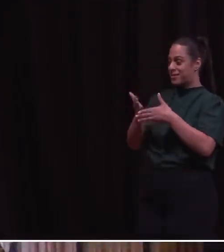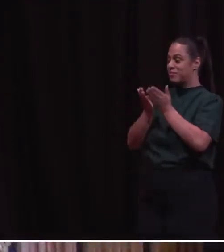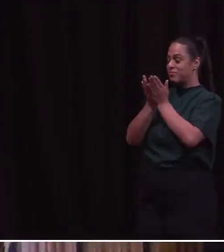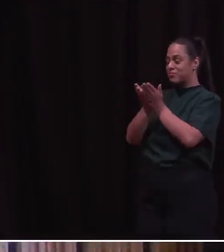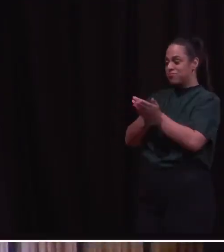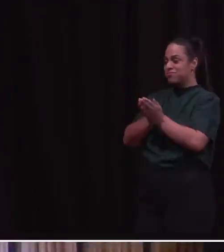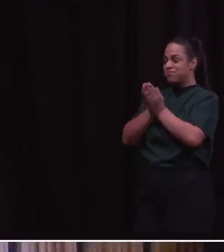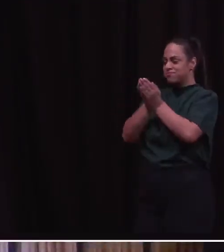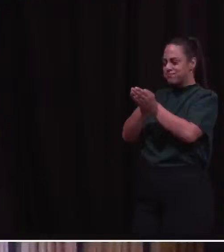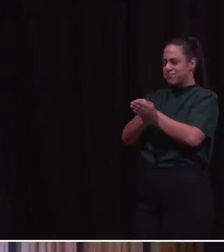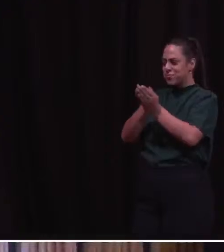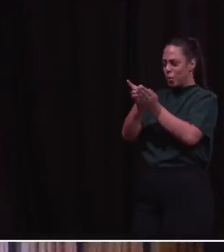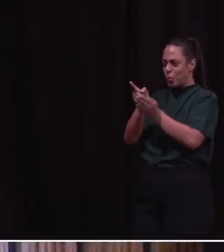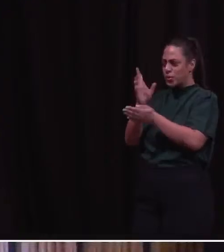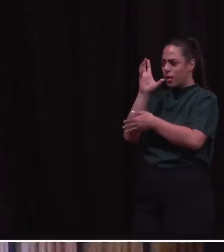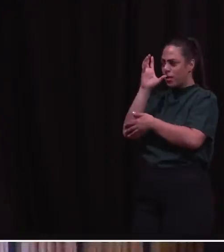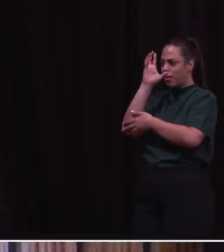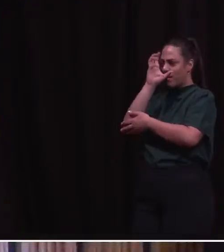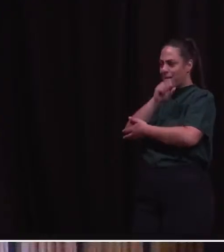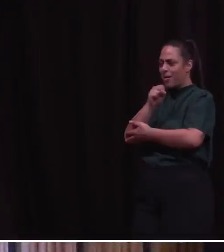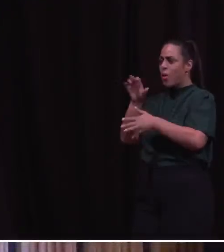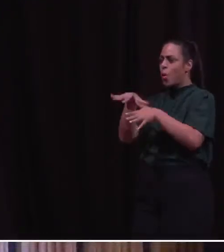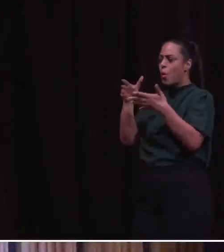West Africa, it wasn't like that.